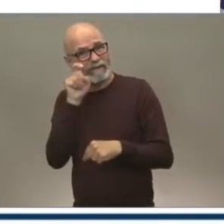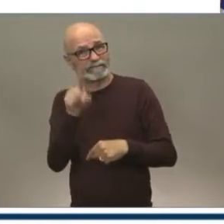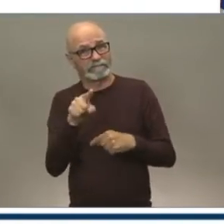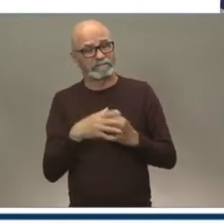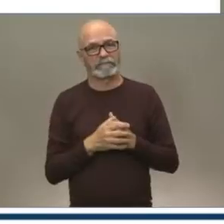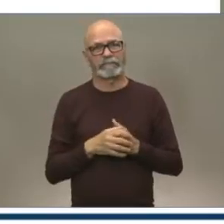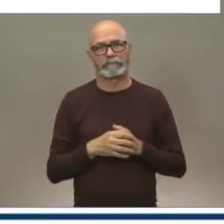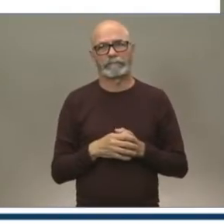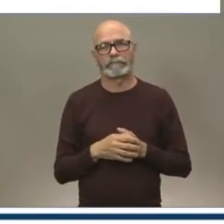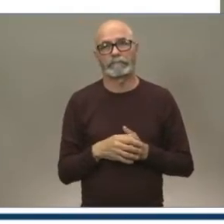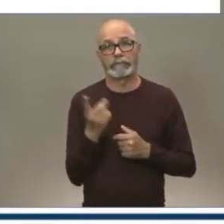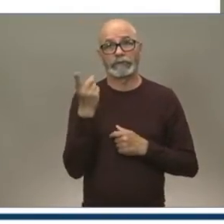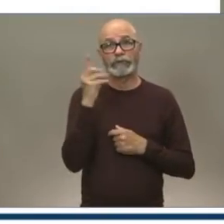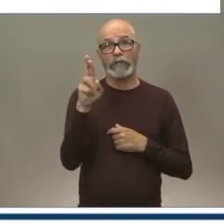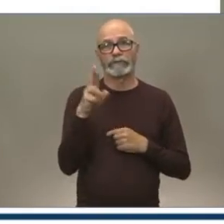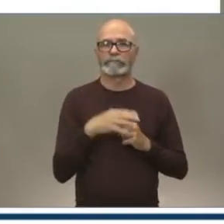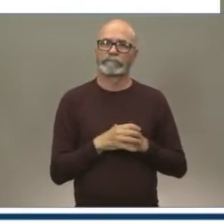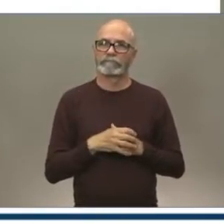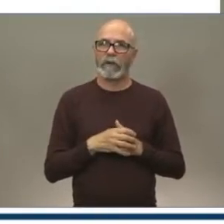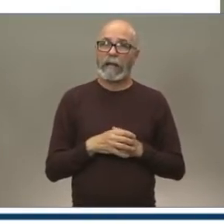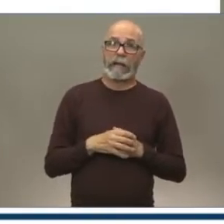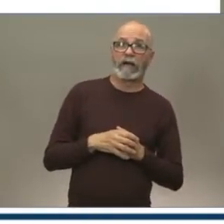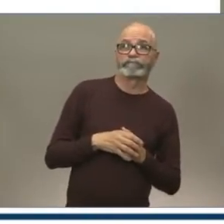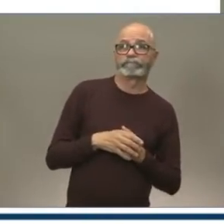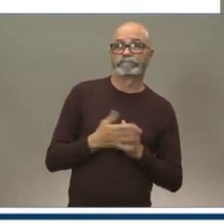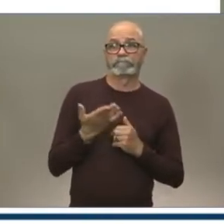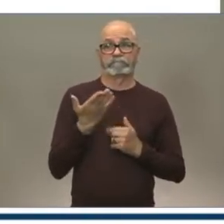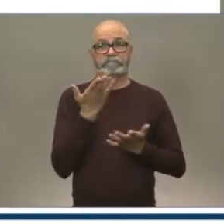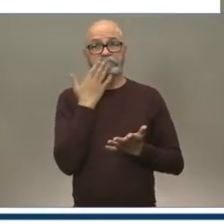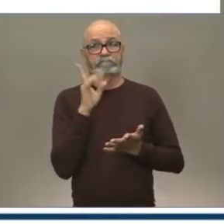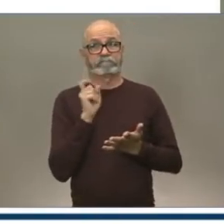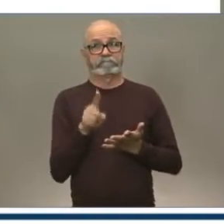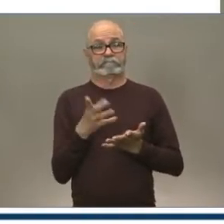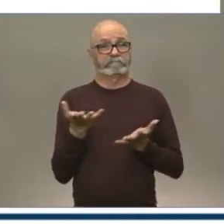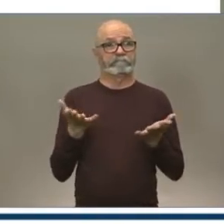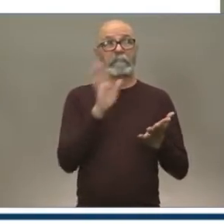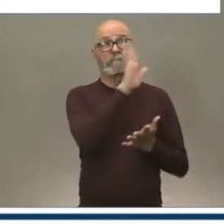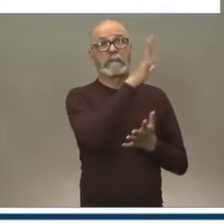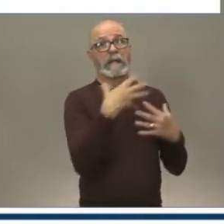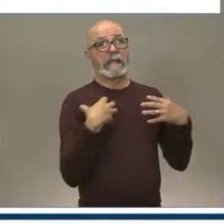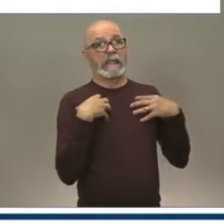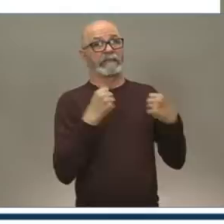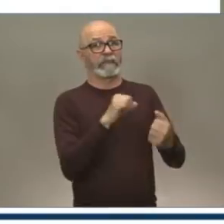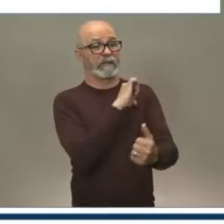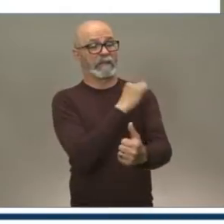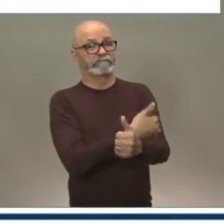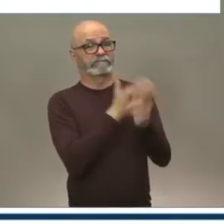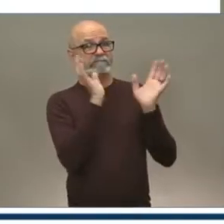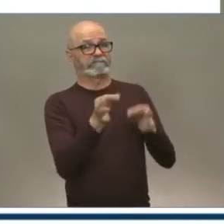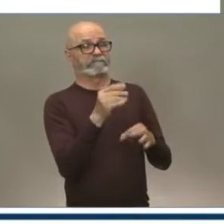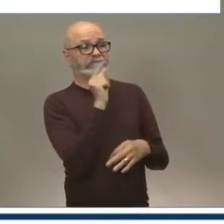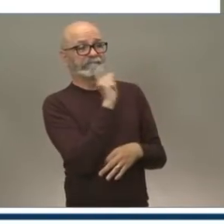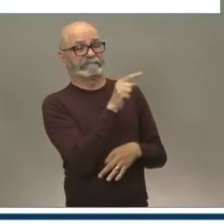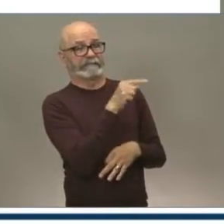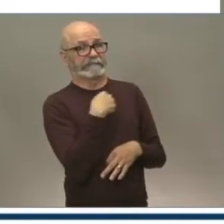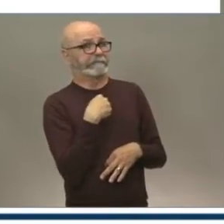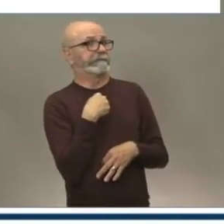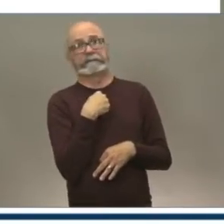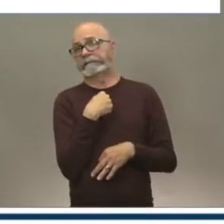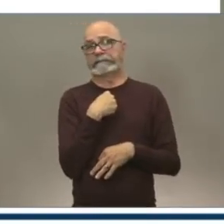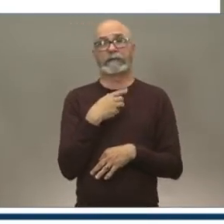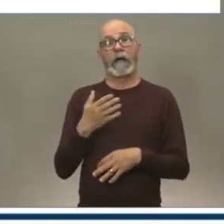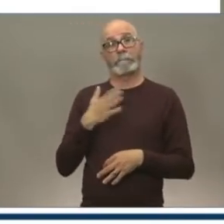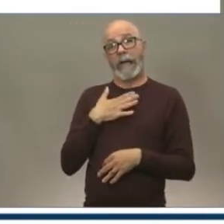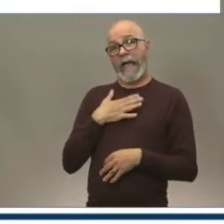I'm not sure we have. I mean, that's really a detailed question for the health authority to answer. But certainly in my discussions within the department, our health system is full.